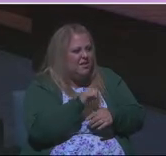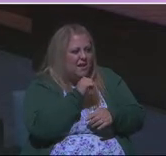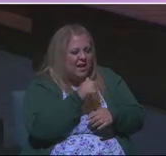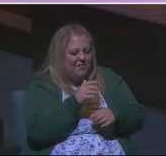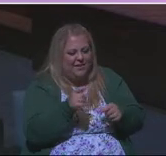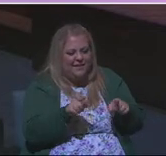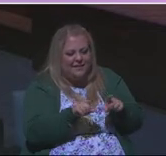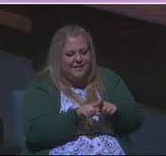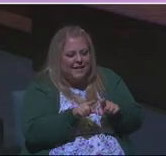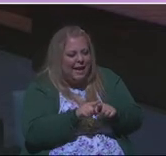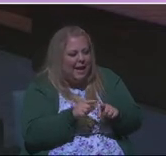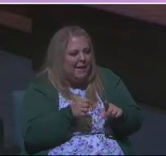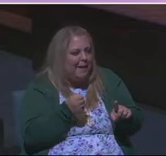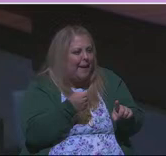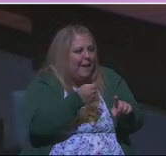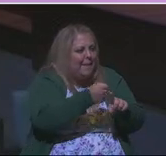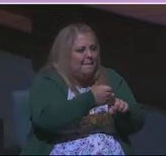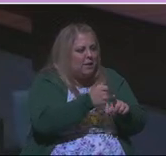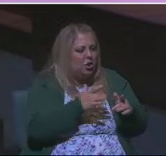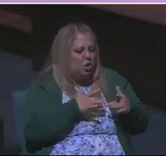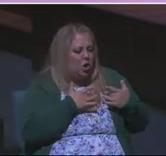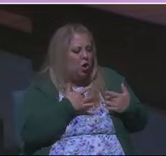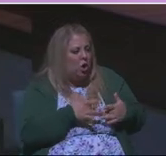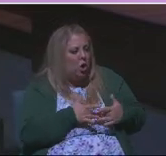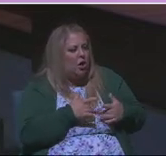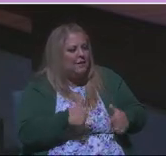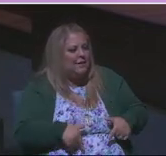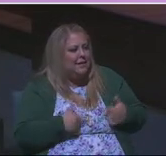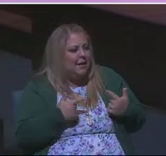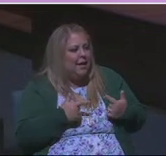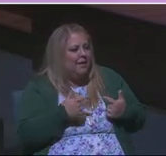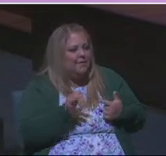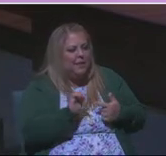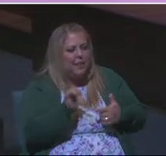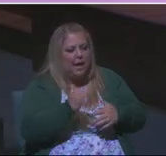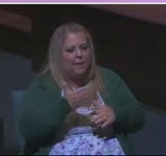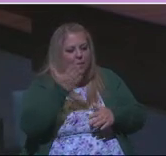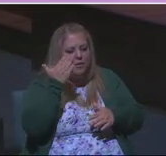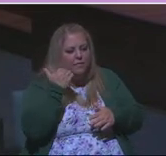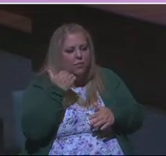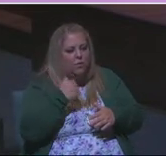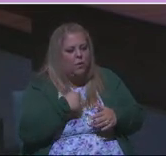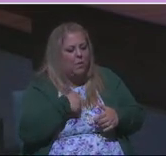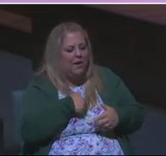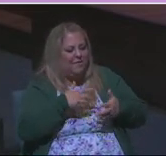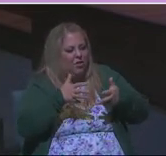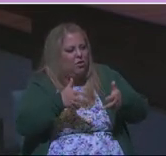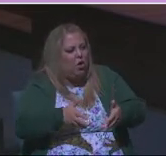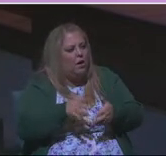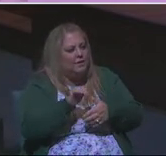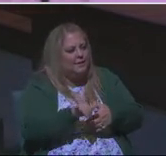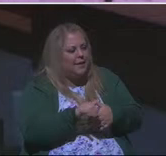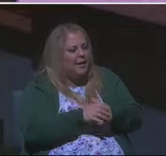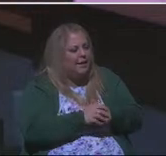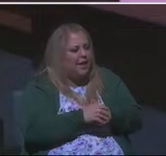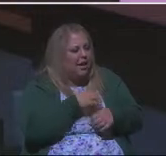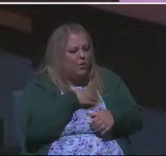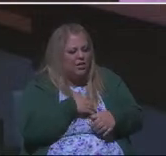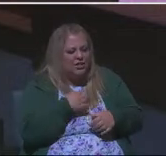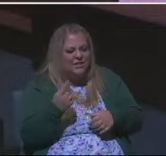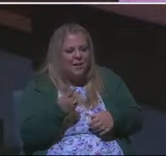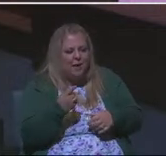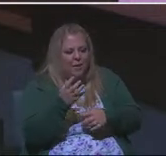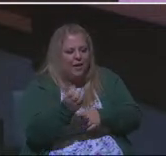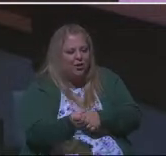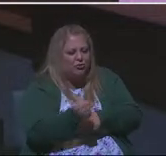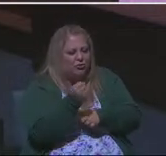same impact on our hearts and our lives like it used to. We've lost that. We've lost that. And I wish that somehow we could grasp